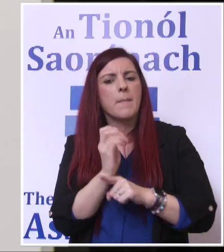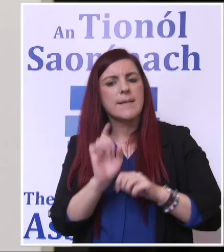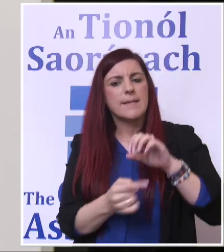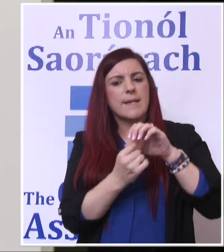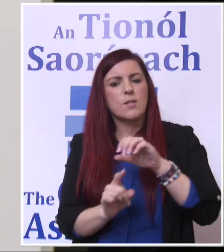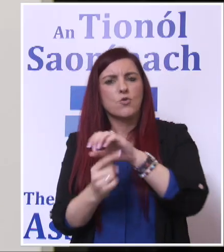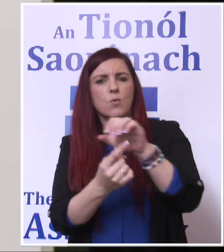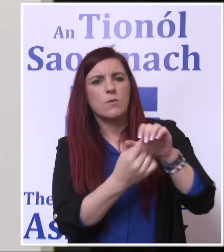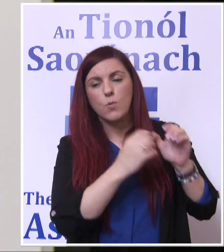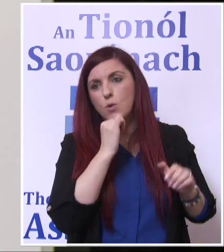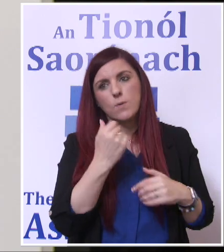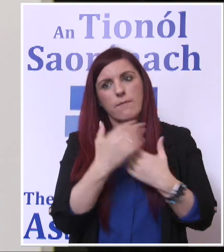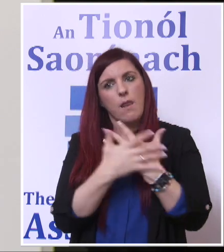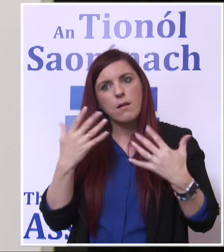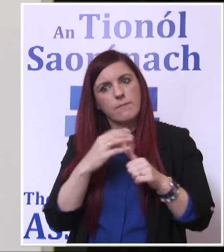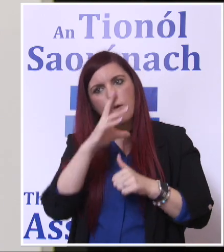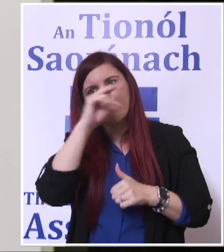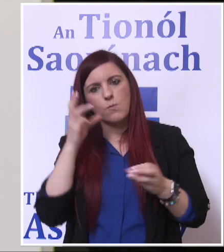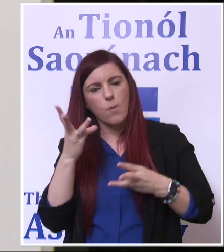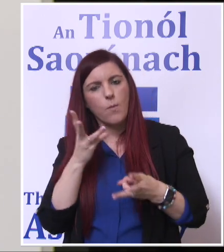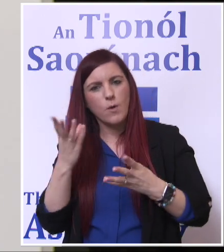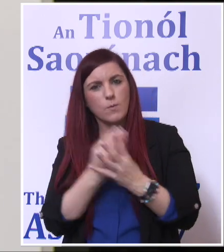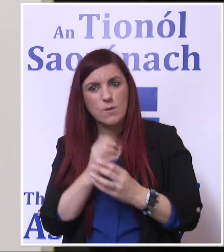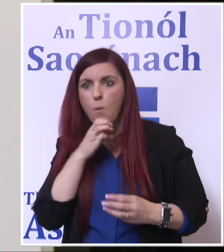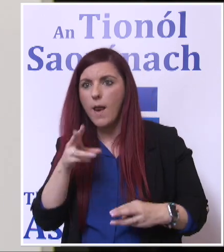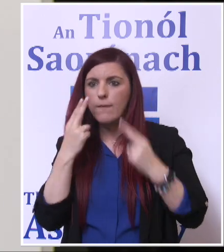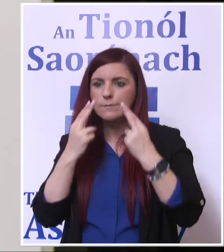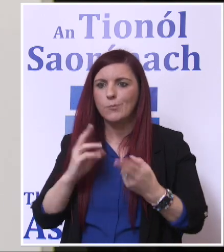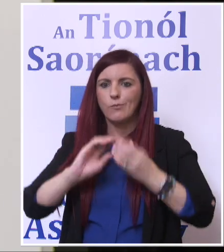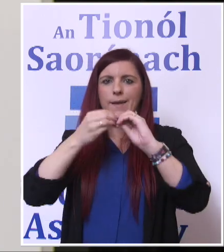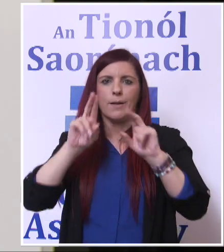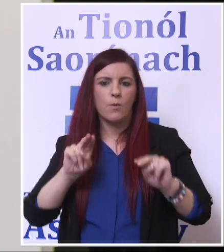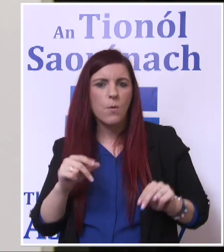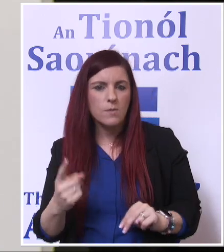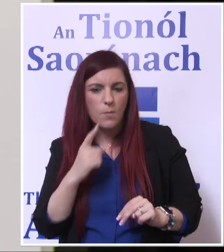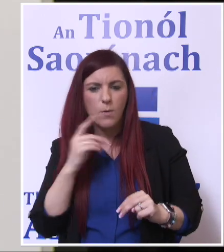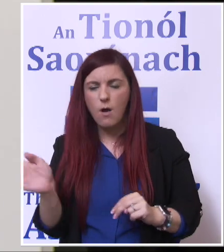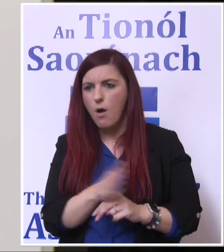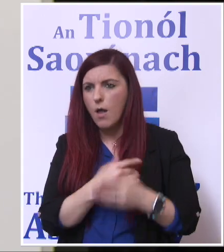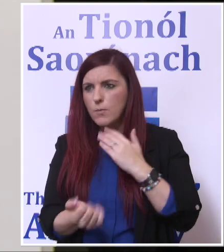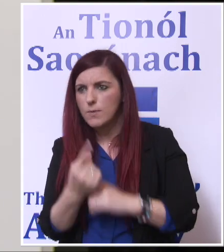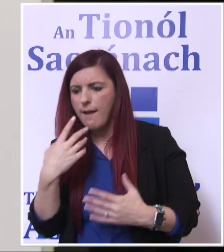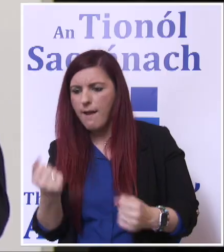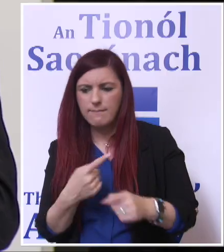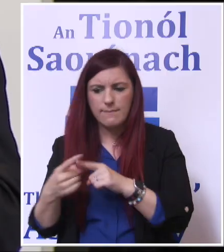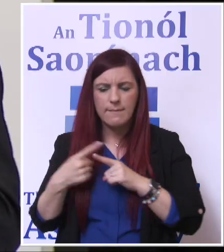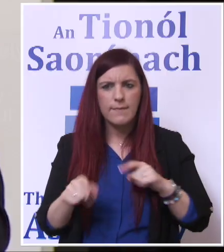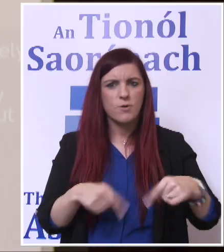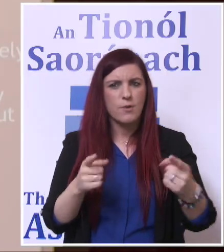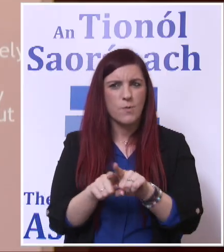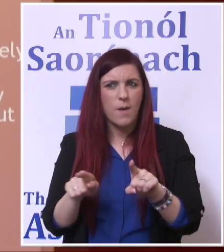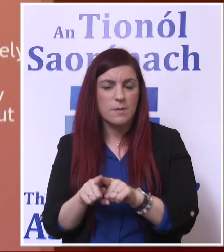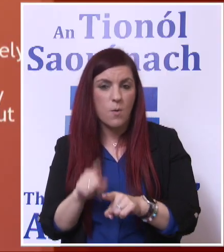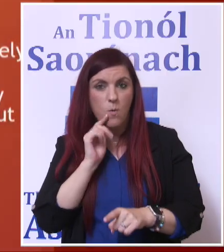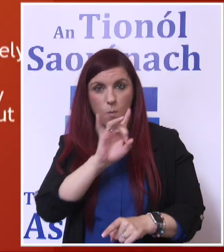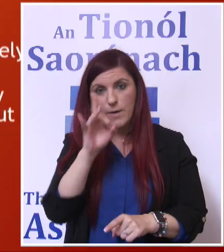those examples. Dublin Fire Brigade is one of them. So there will have to be new ones. With every opportunity, of course, comes a number of challenges. And the question I pose